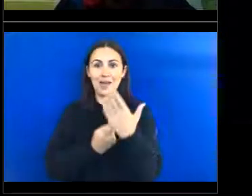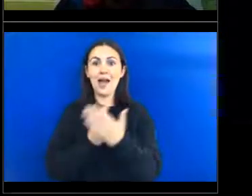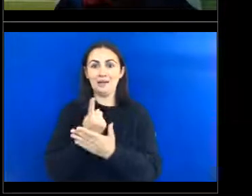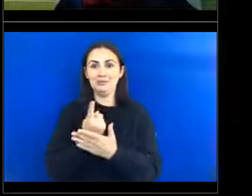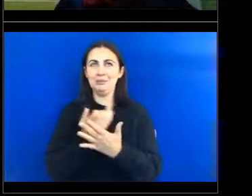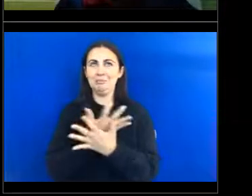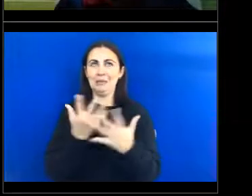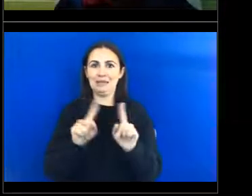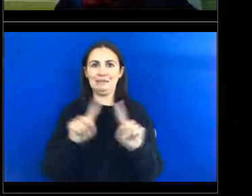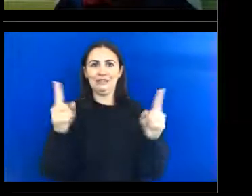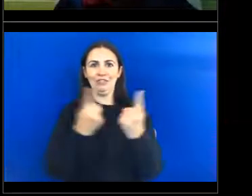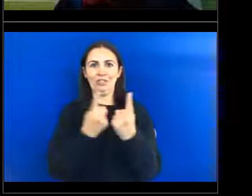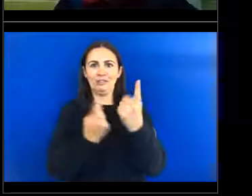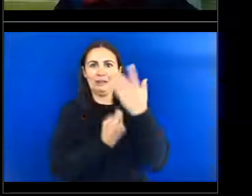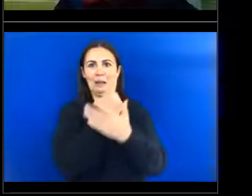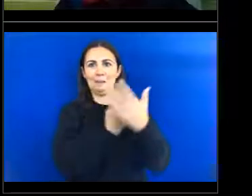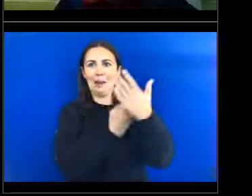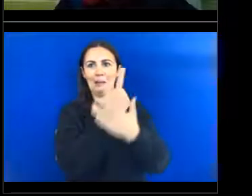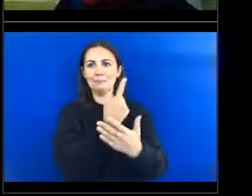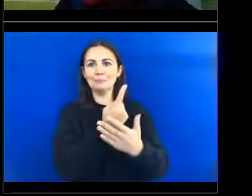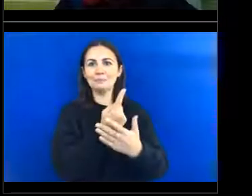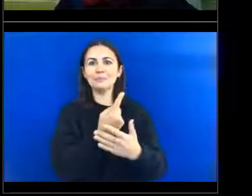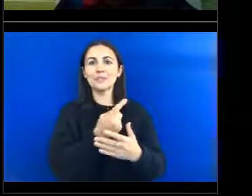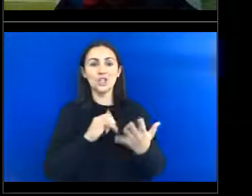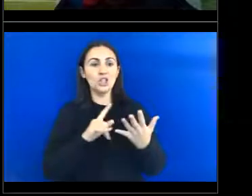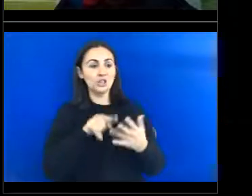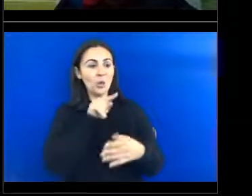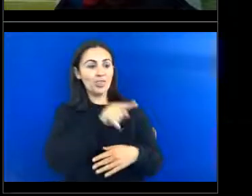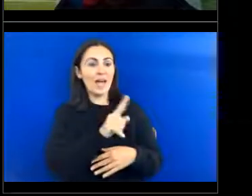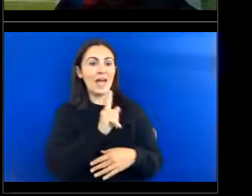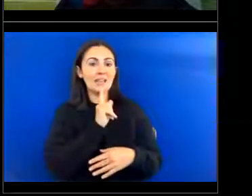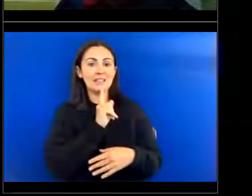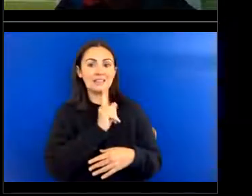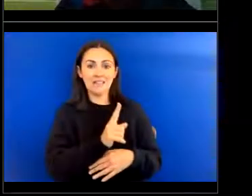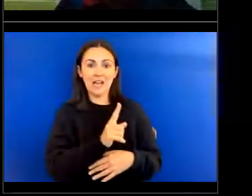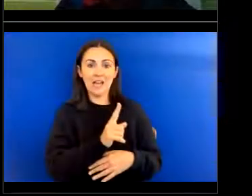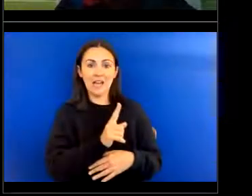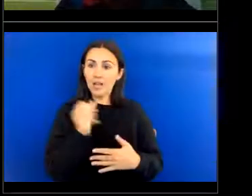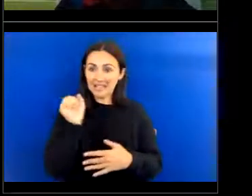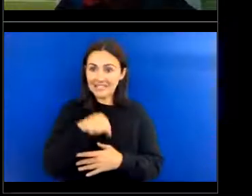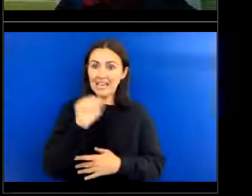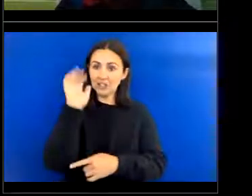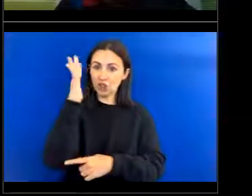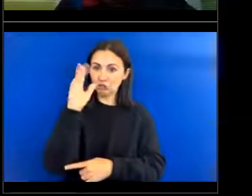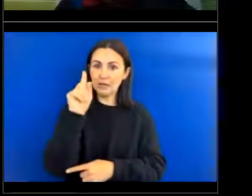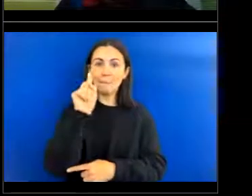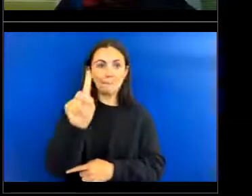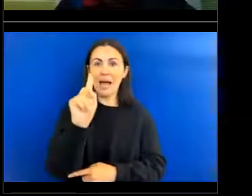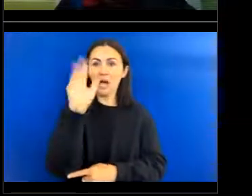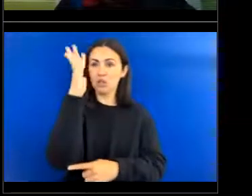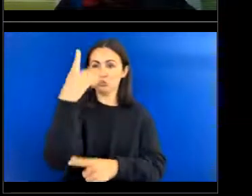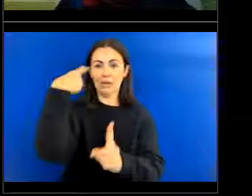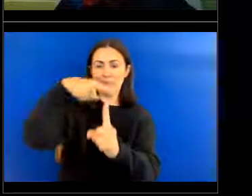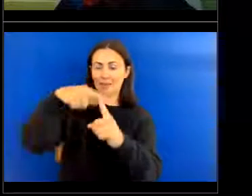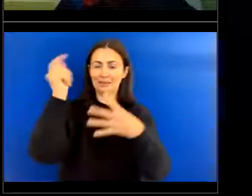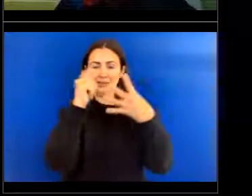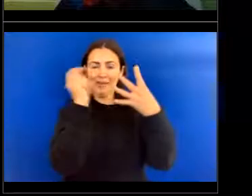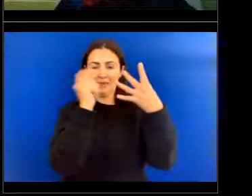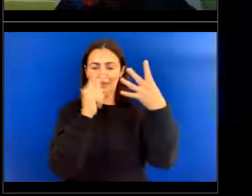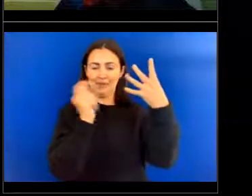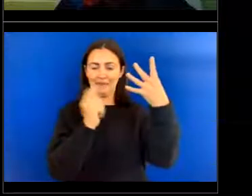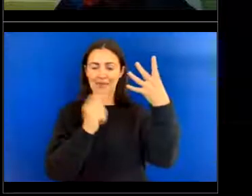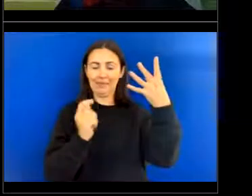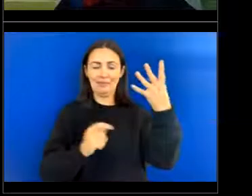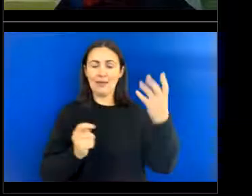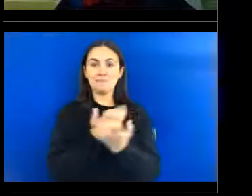on underneath. So you know how with an iceberg, you have the iceberg at the top that's showing on the surface of the water, and you've got all that great mass